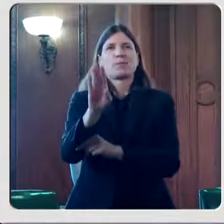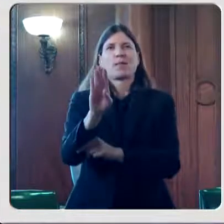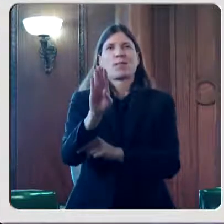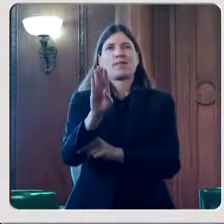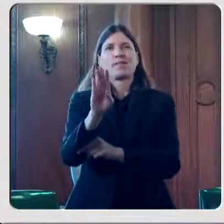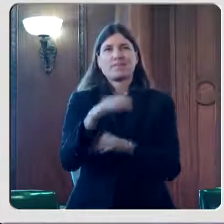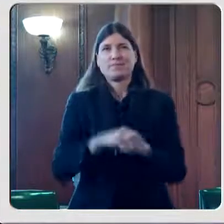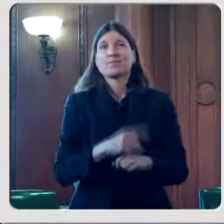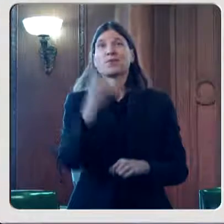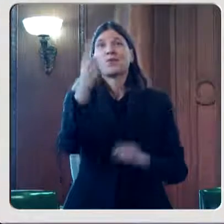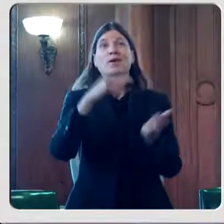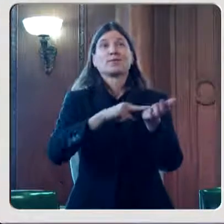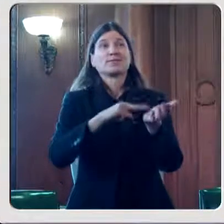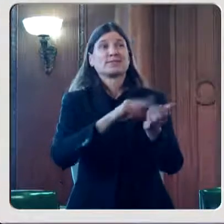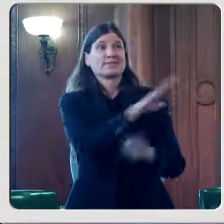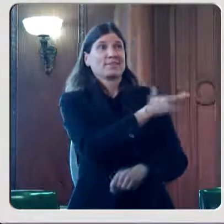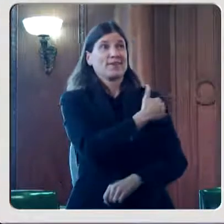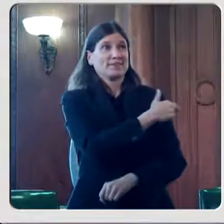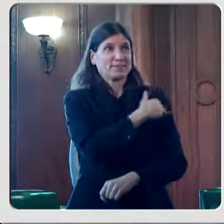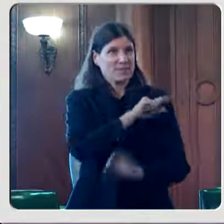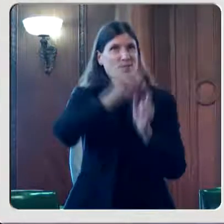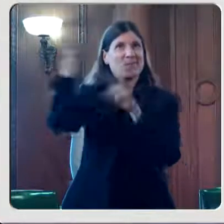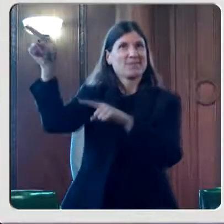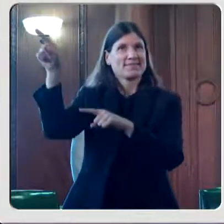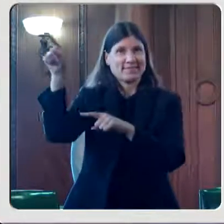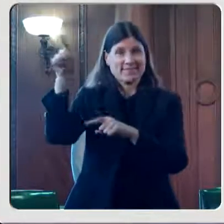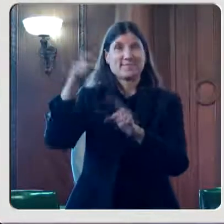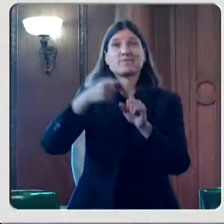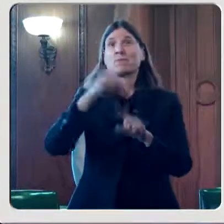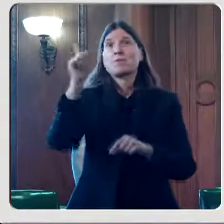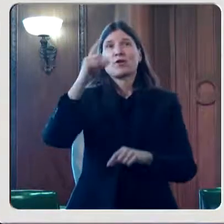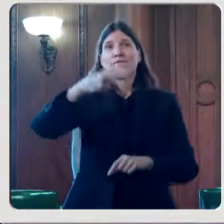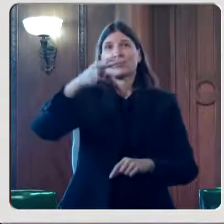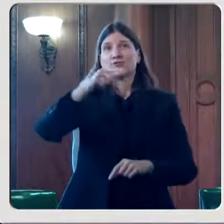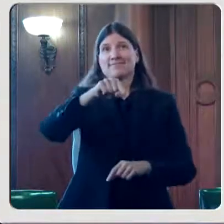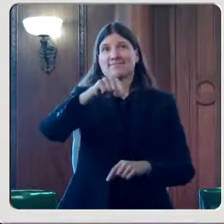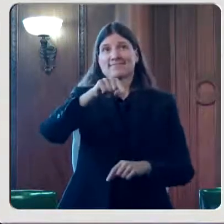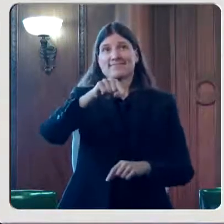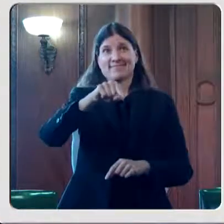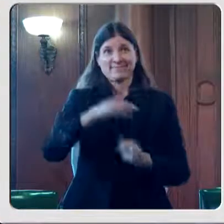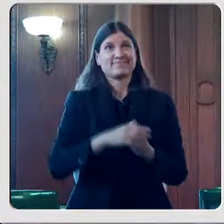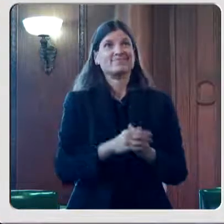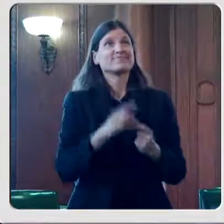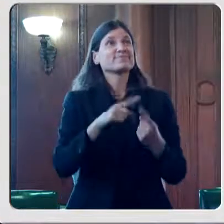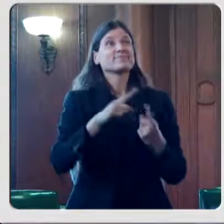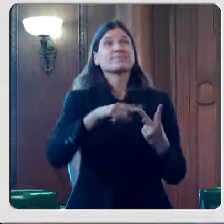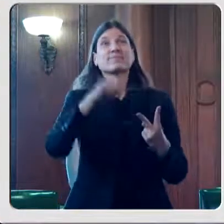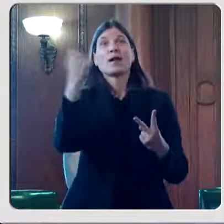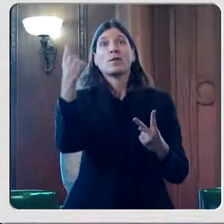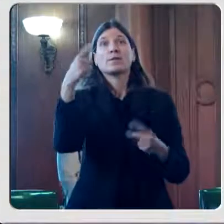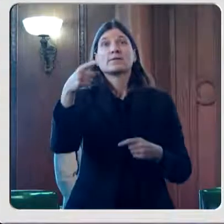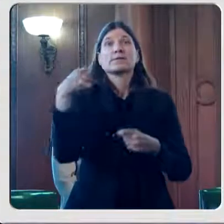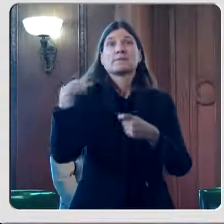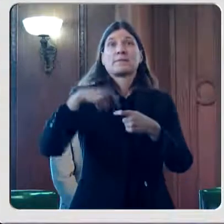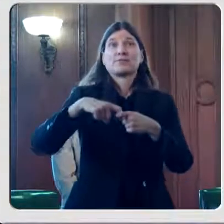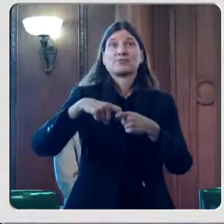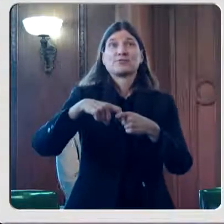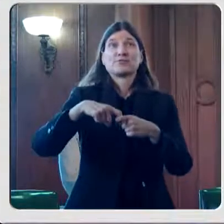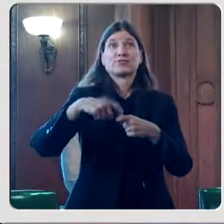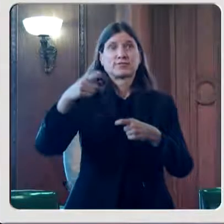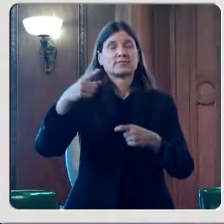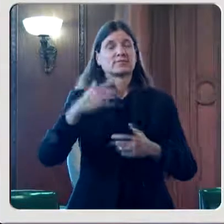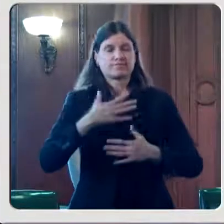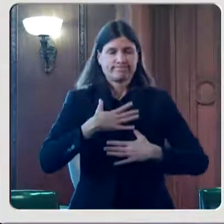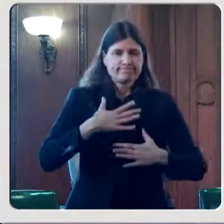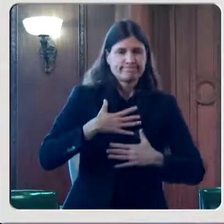St. Francis Hospital in Hartford, and our own Sherry Rodriguez, a respiratory therapist at Mercy Medical Center. They